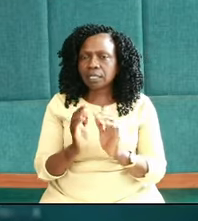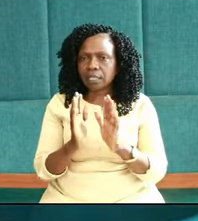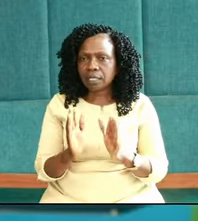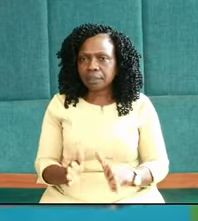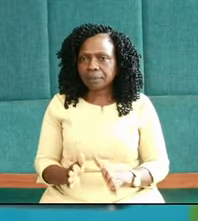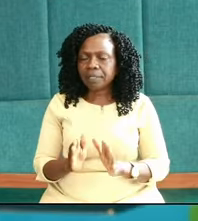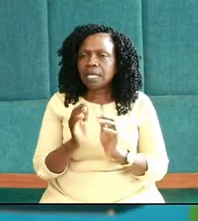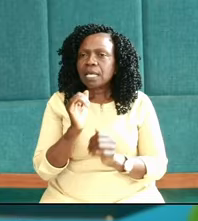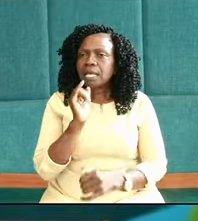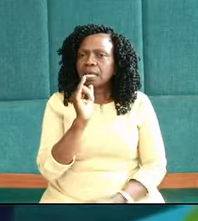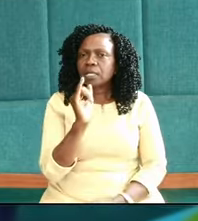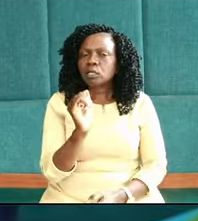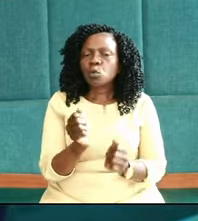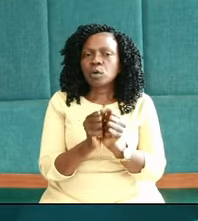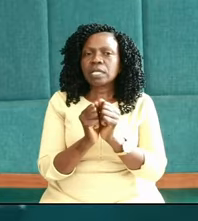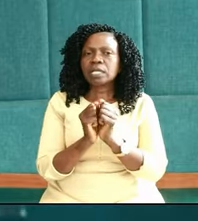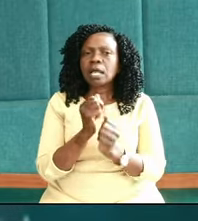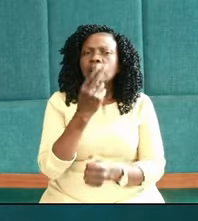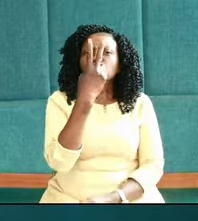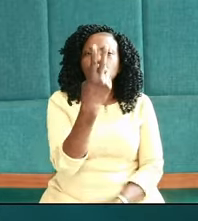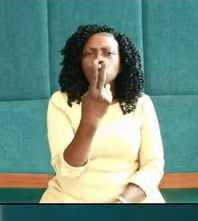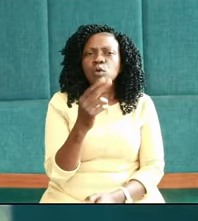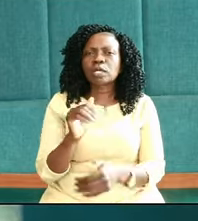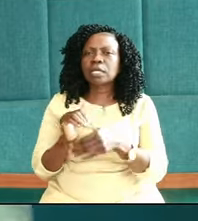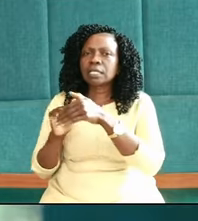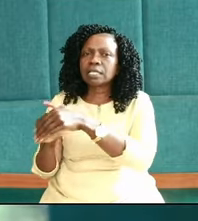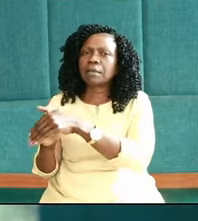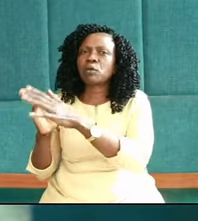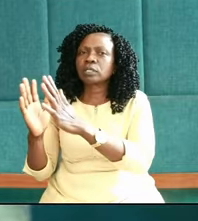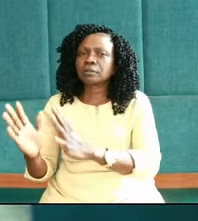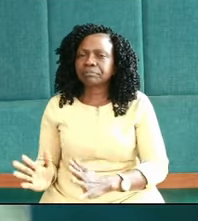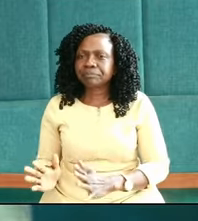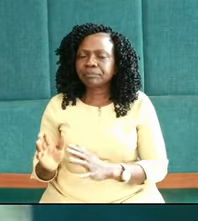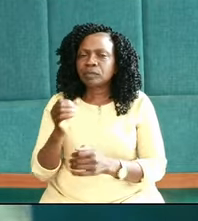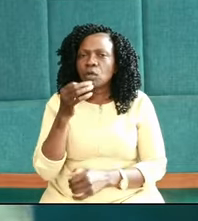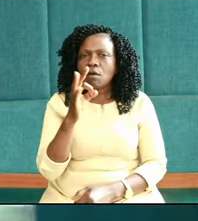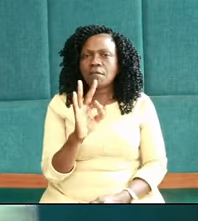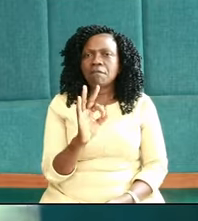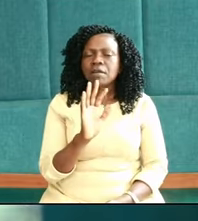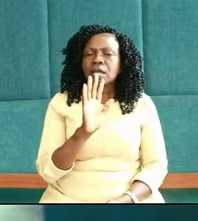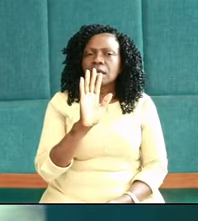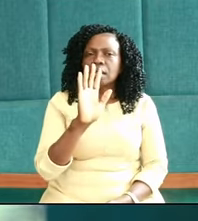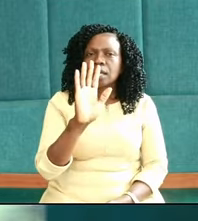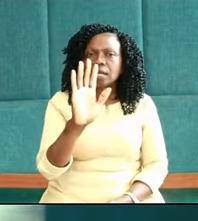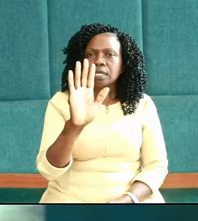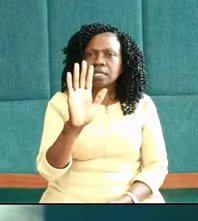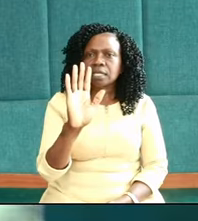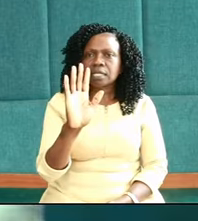is with the two disciples of his,